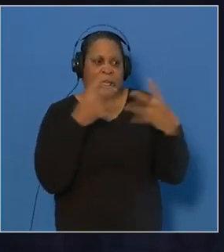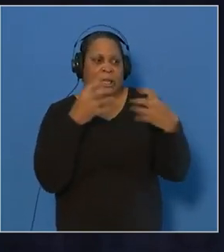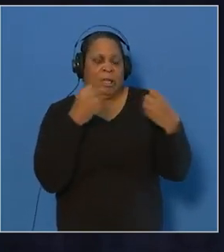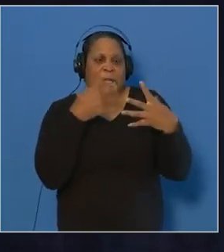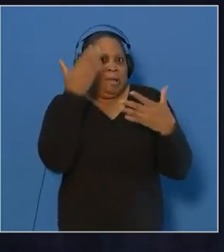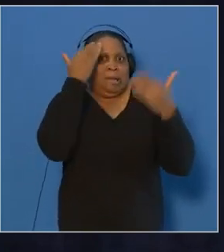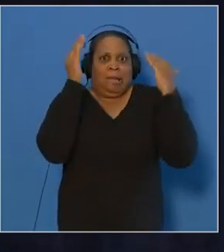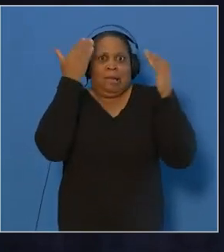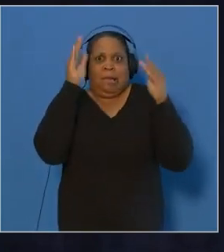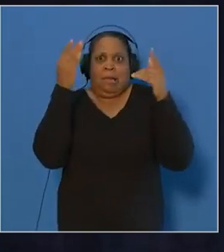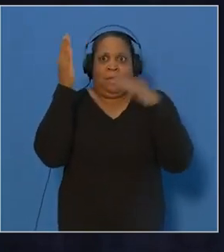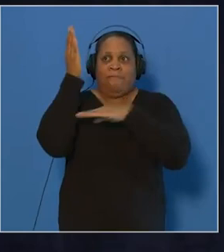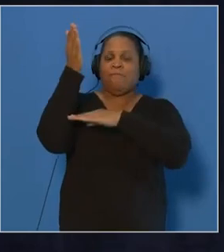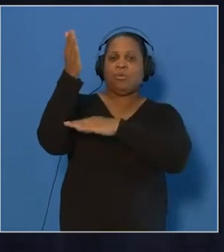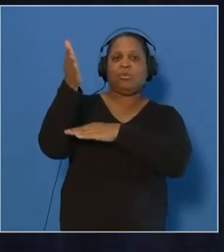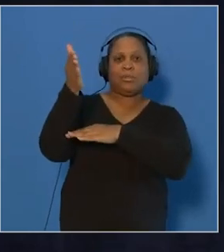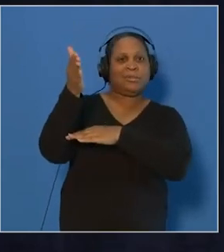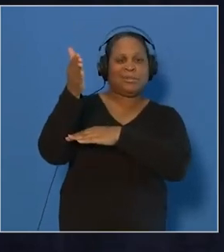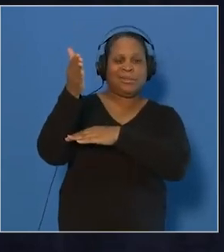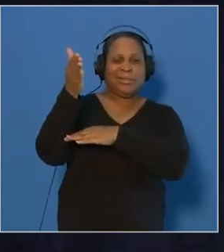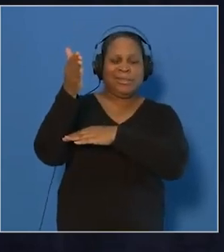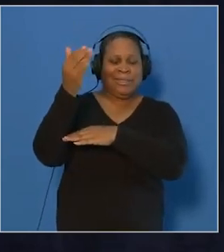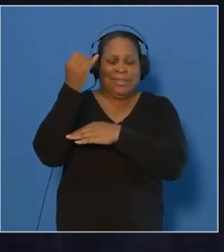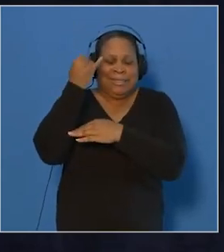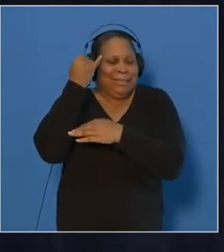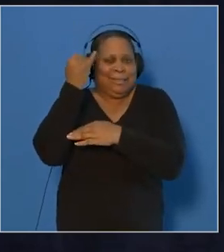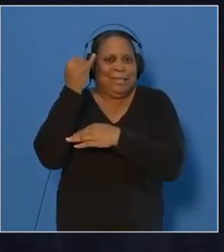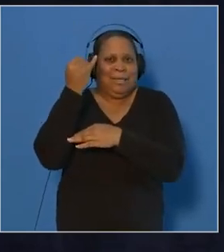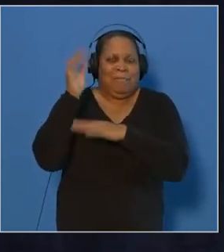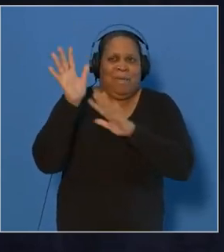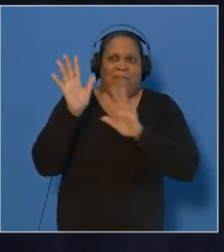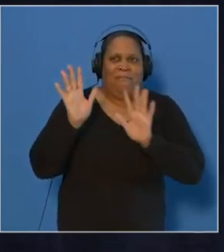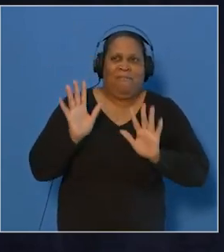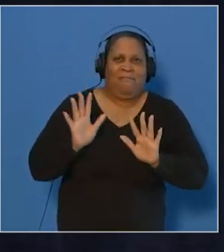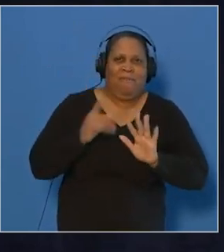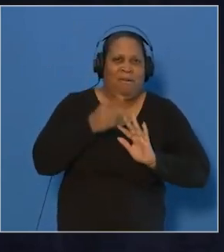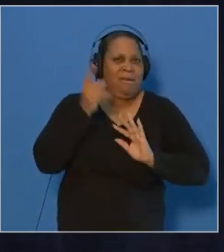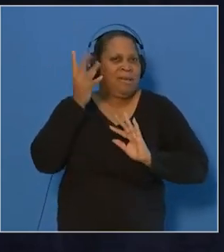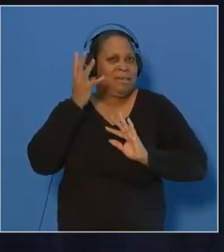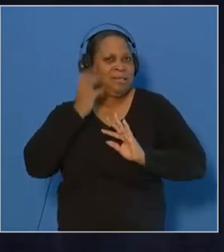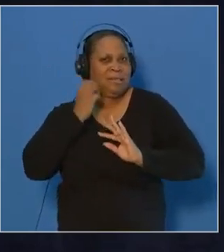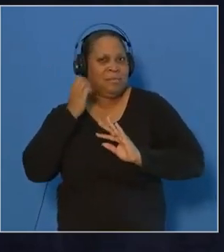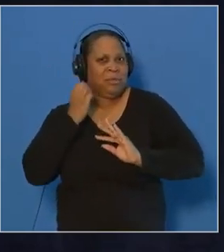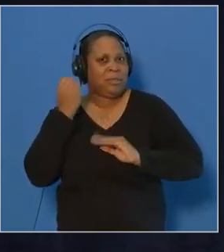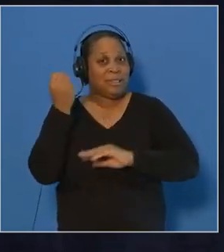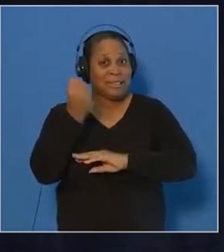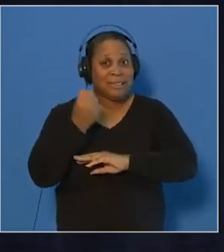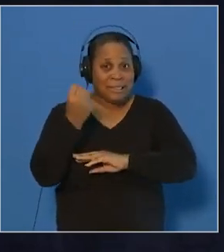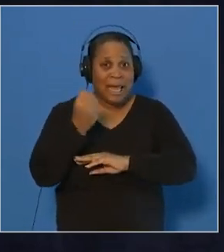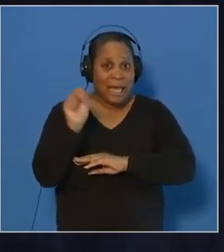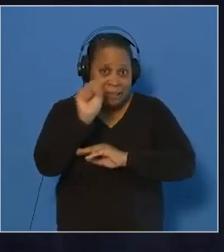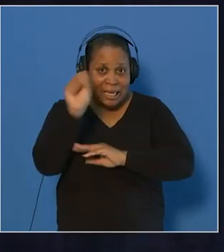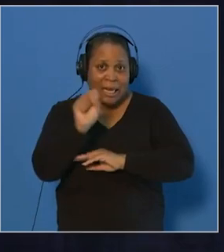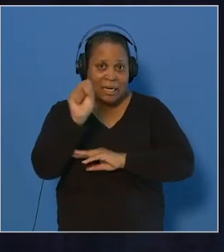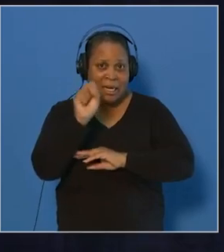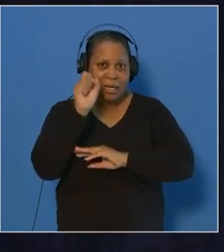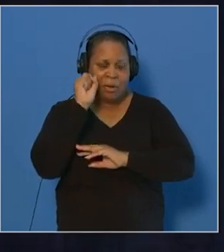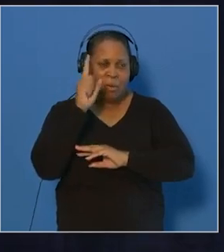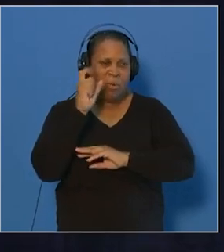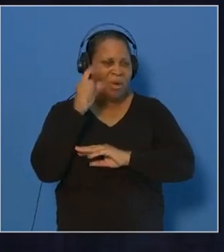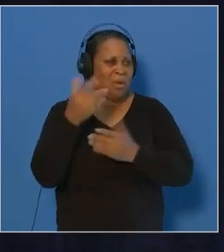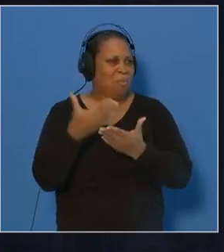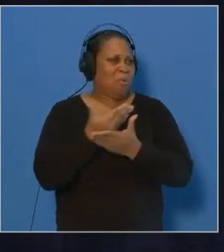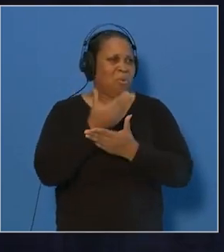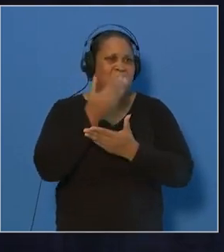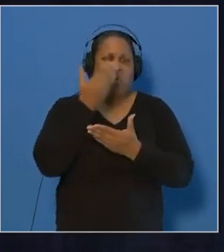future. I cannot imagine the fear and anxiety they felt on the Saturday, waking up to a new